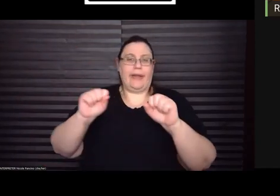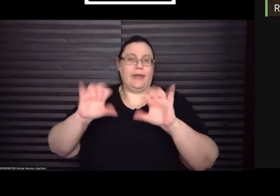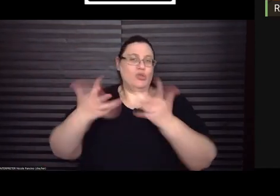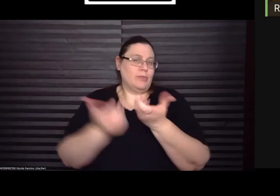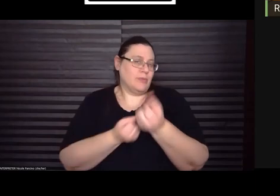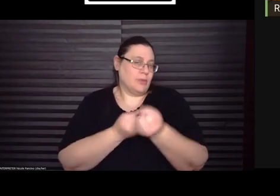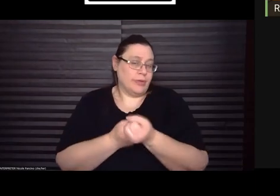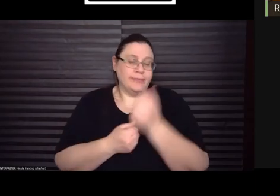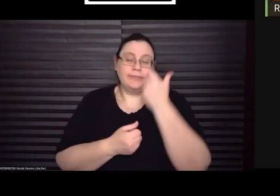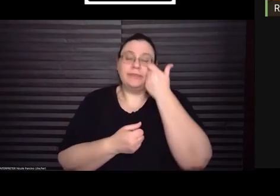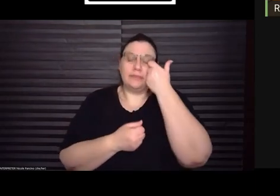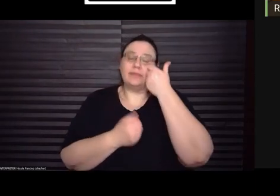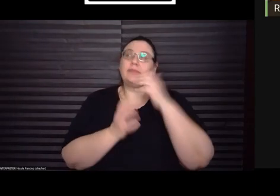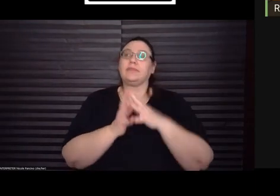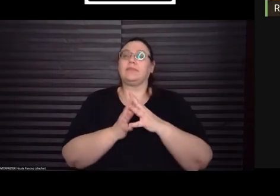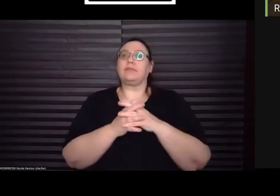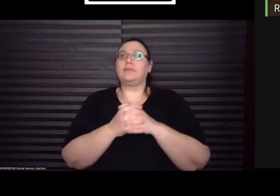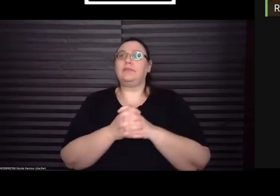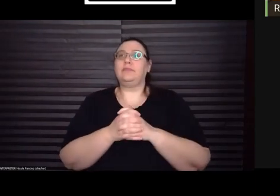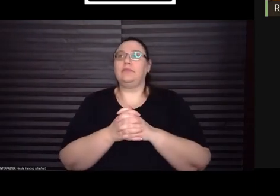group support.